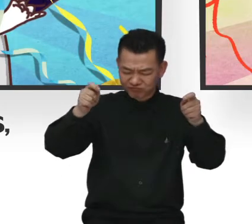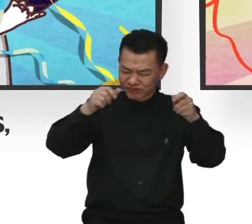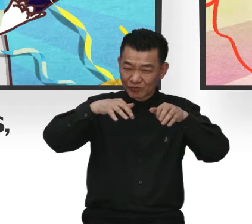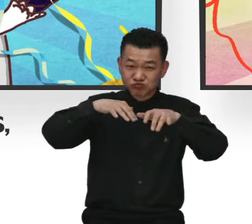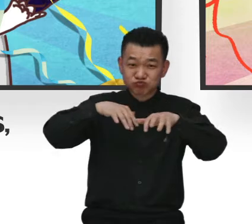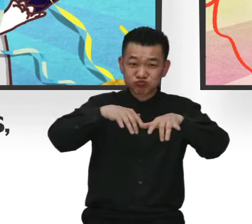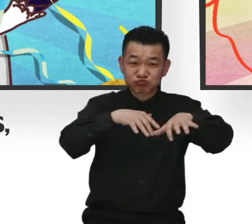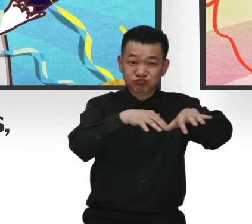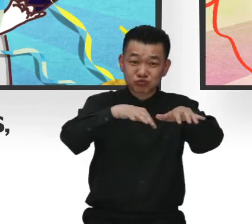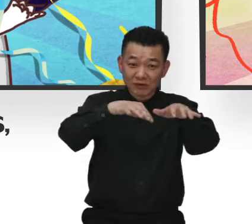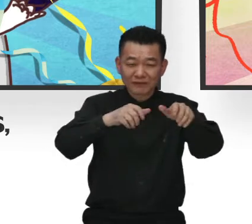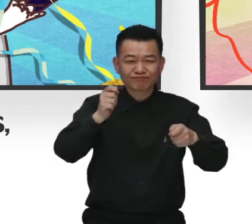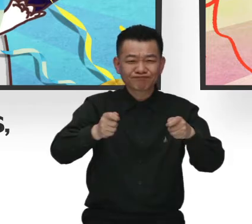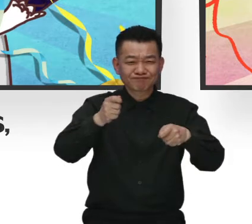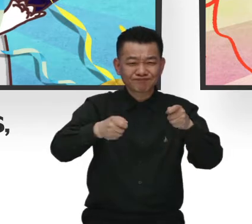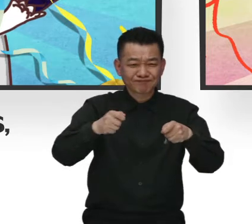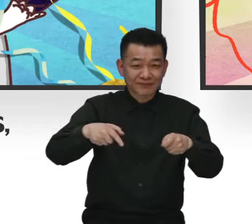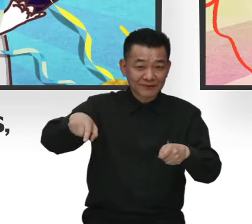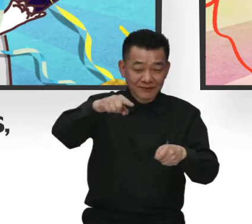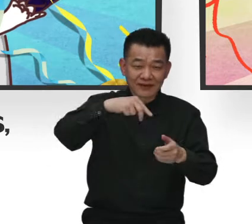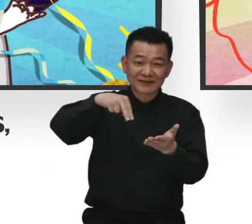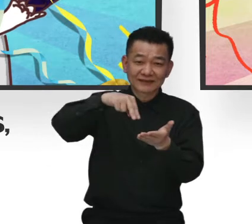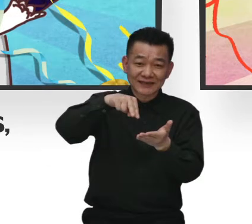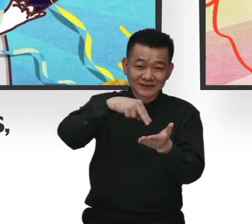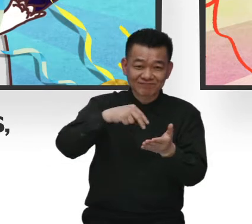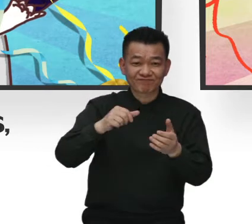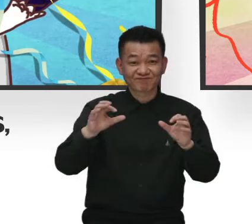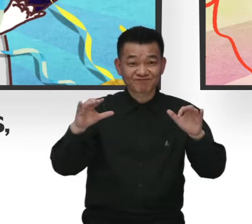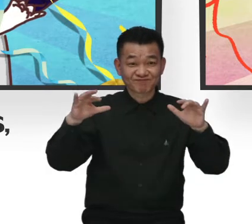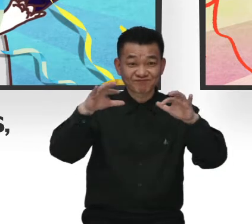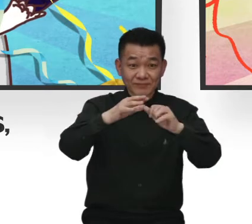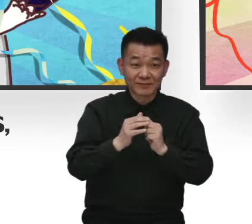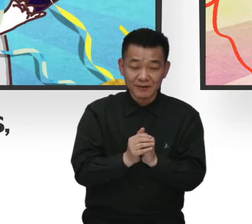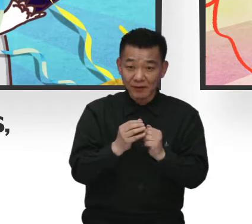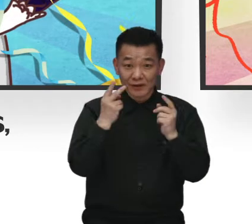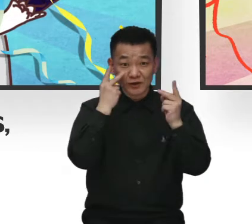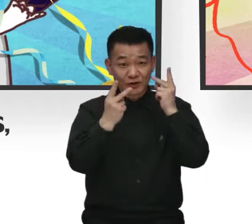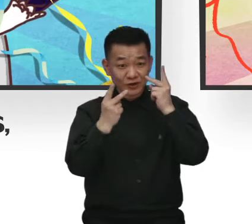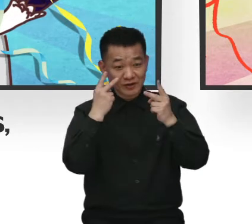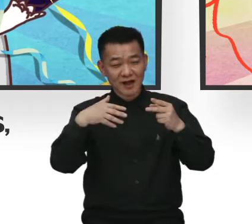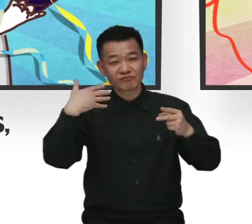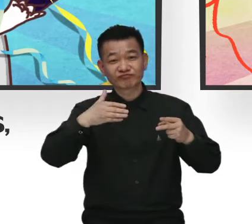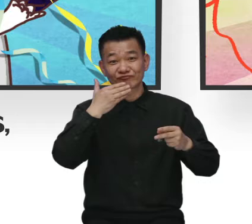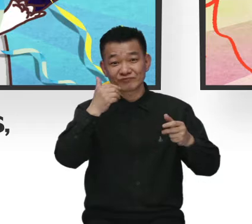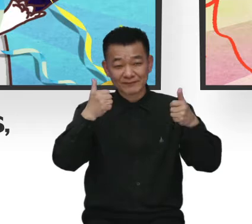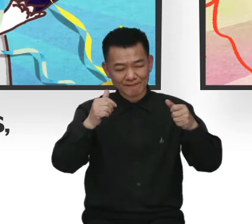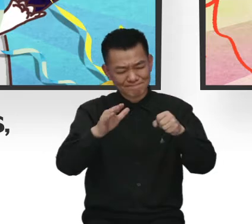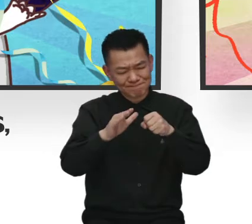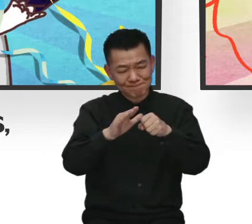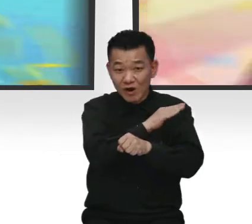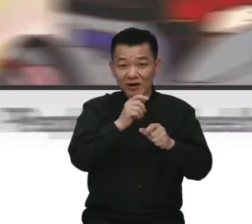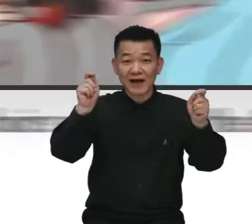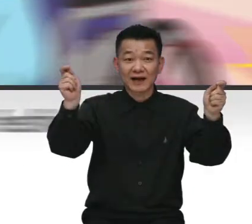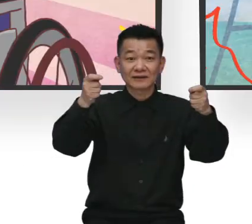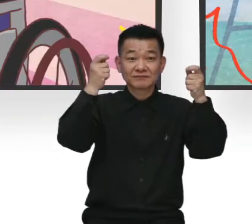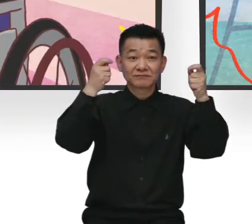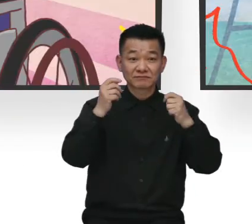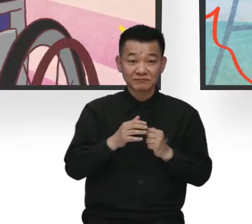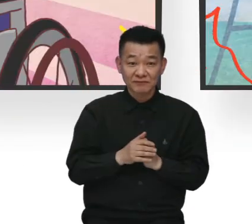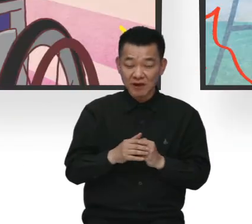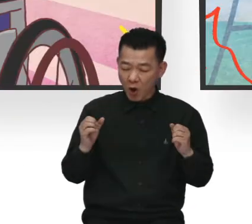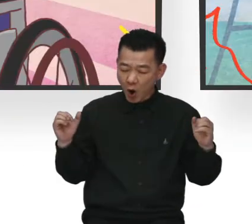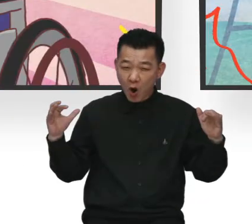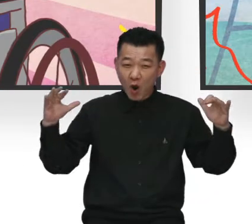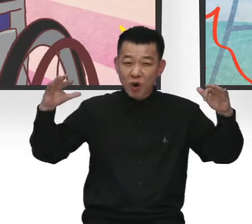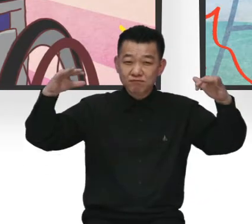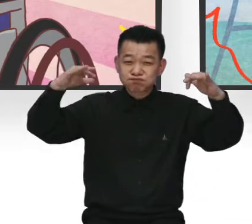a festival that is full of its impressive parades, street bands, dance, and performances. A